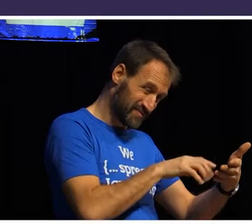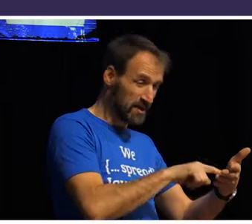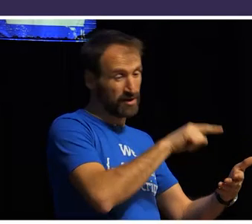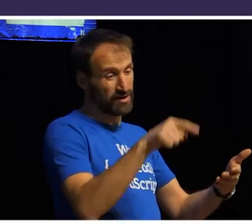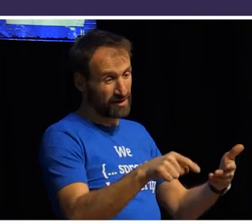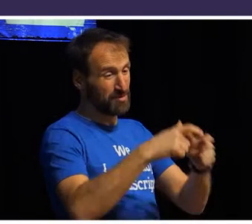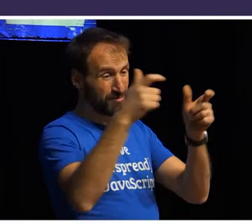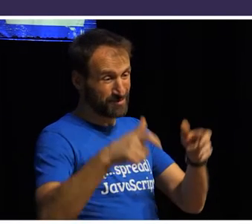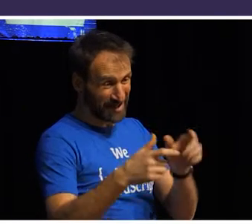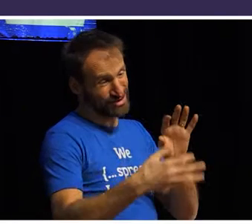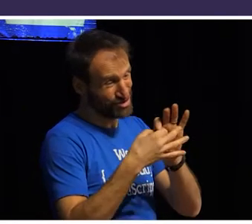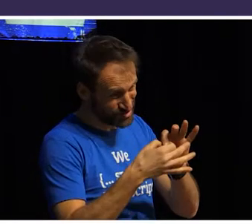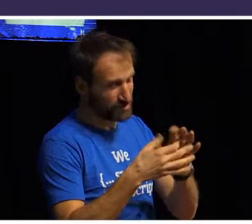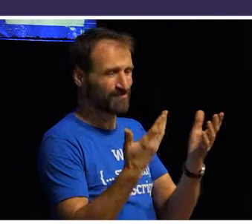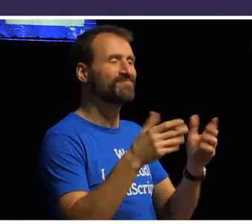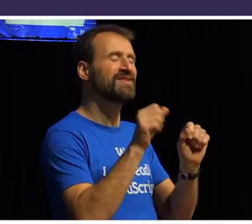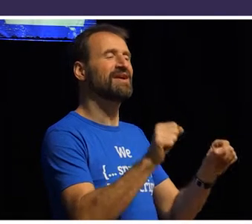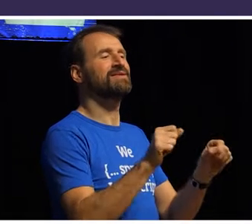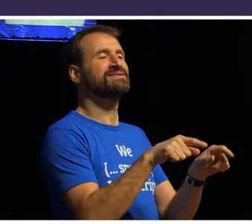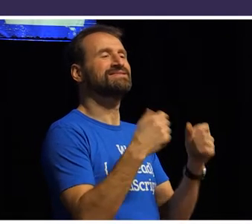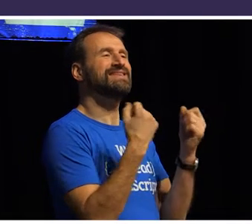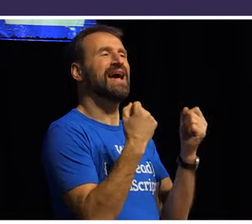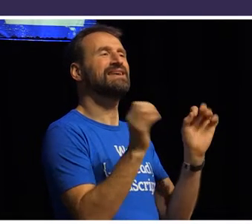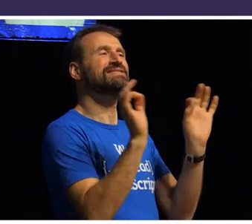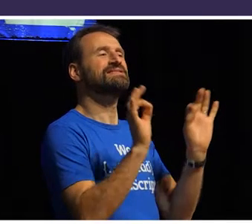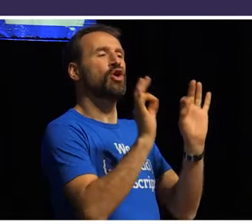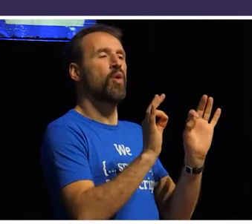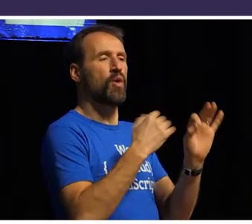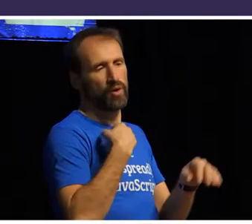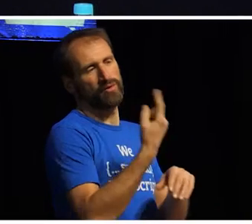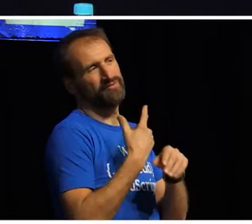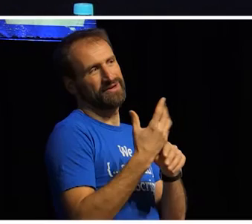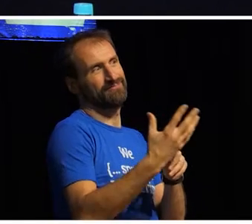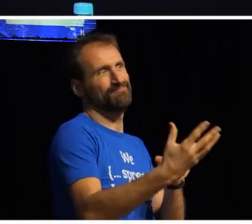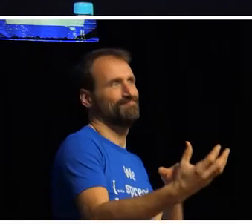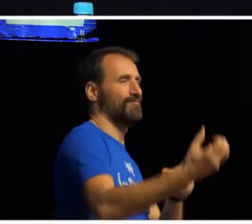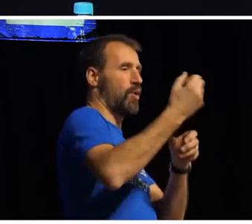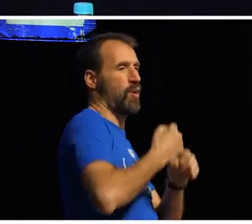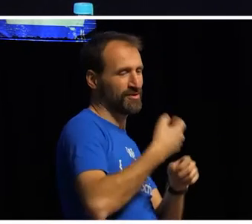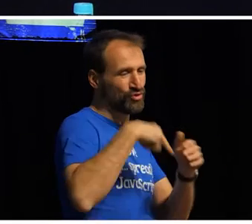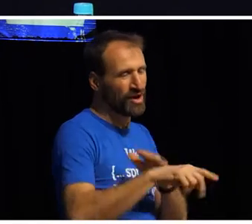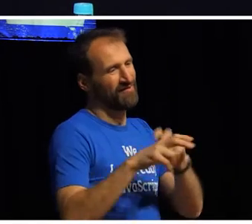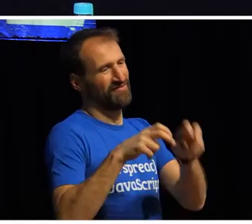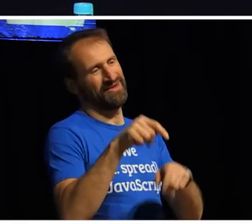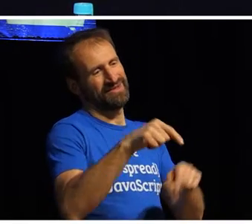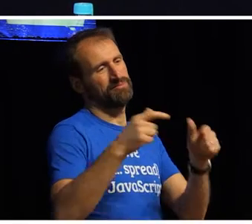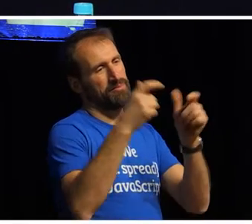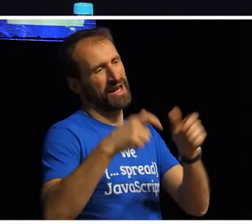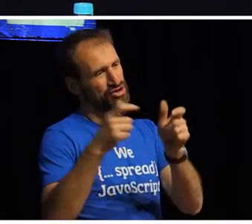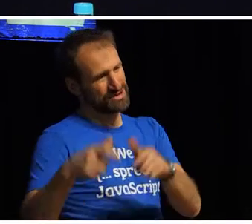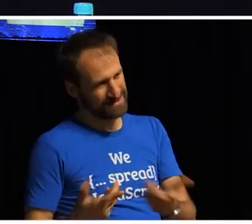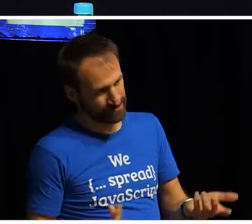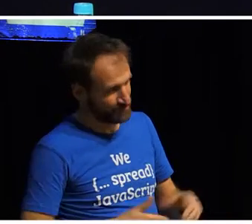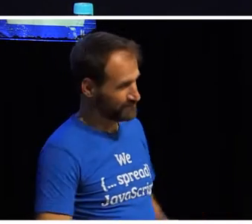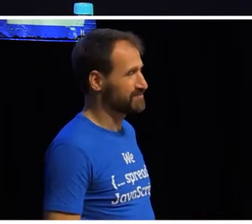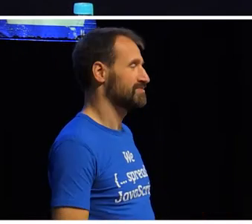understand a little bit the security risks you might be pulling in through those packages and we're gonna focus on node but as I said this is sort of applicable more